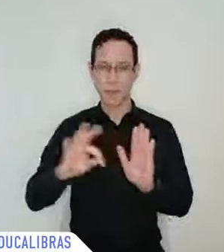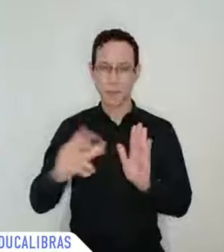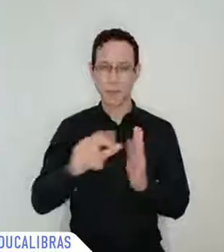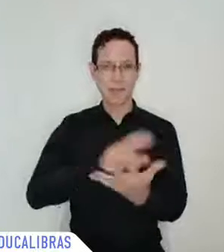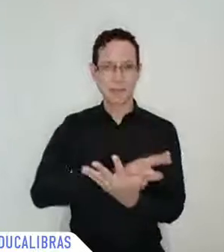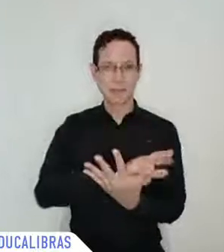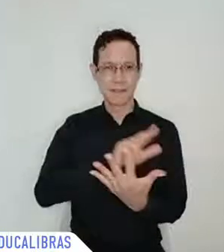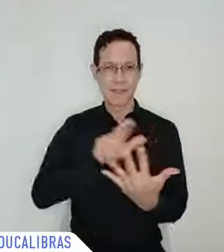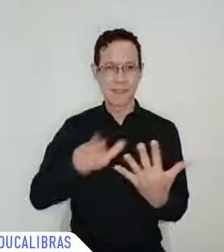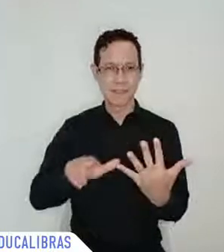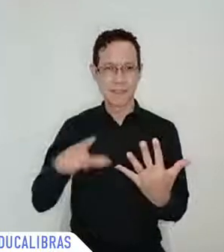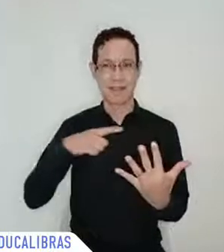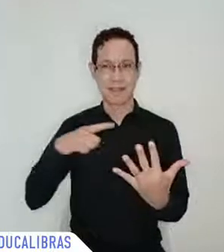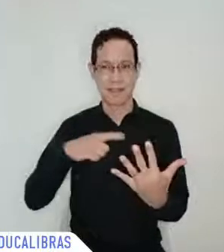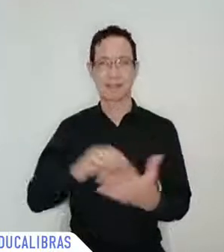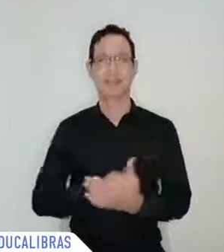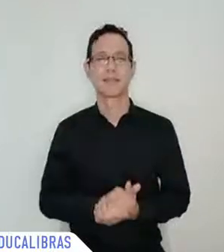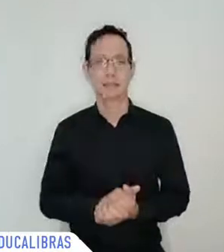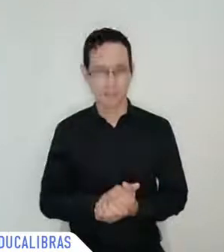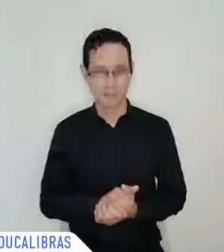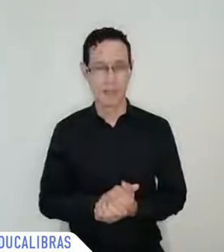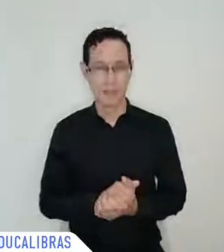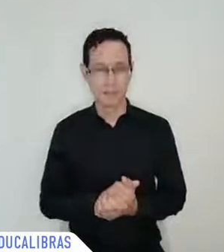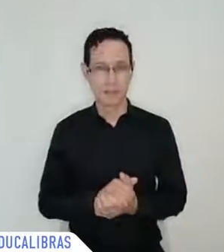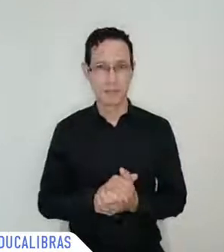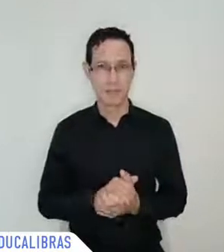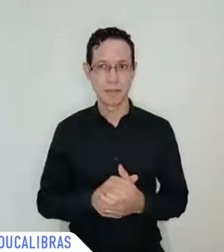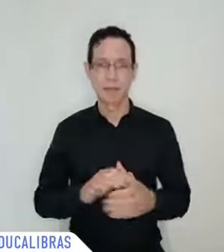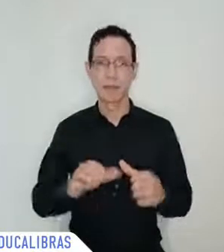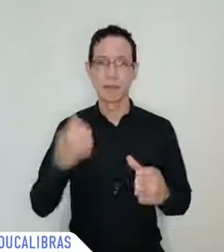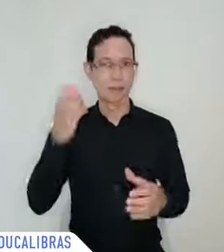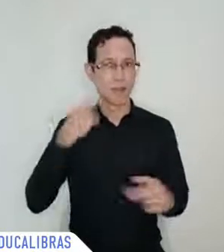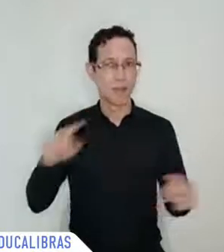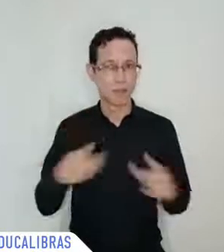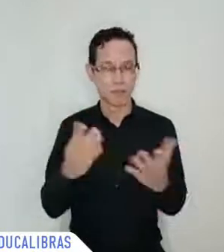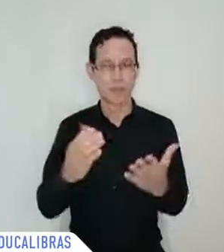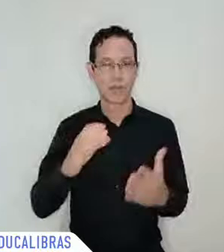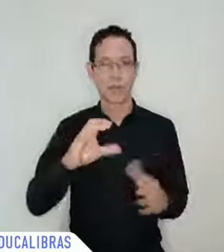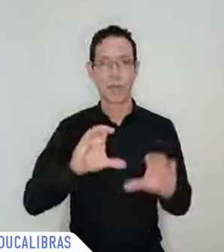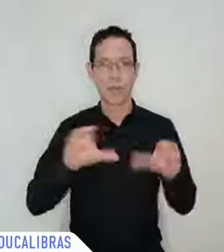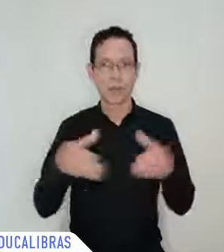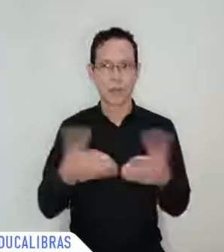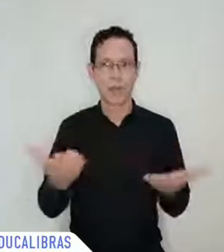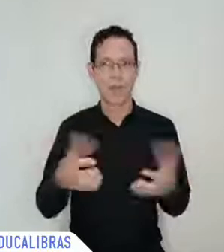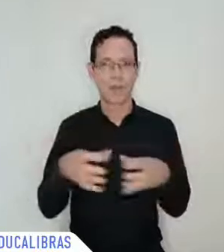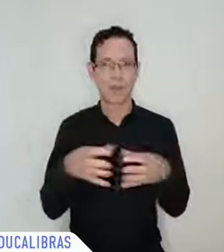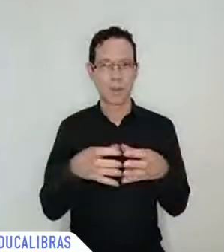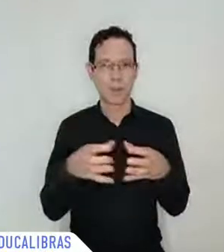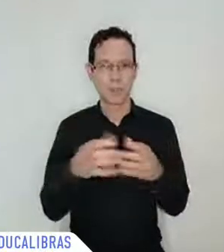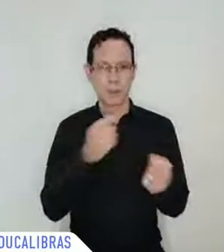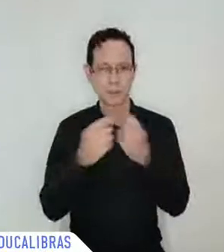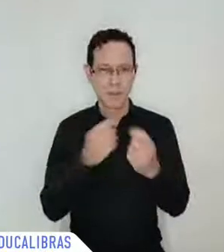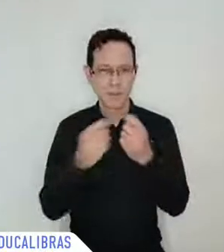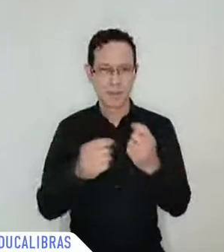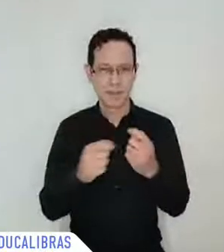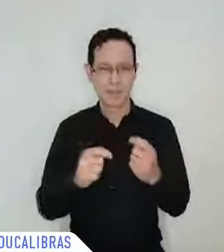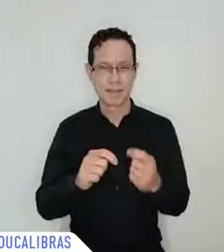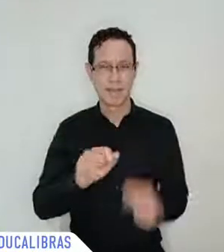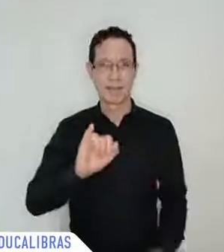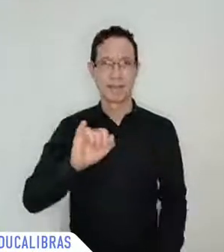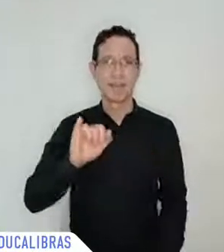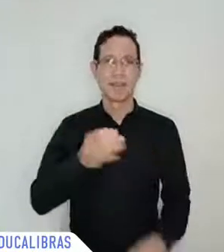here in all its complexity and diversity, going through